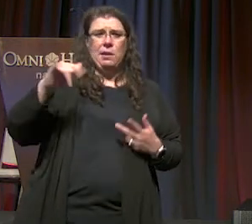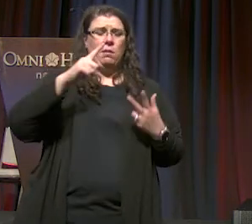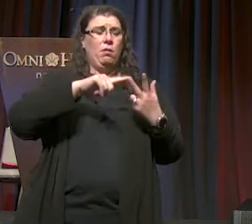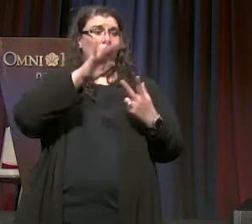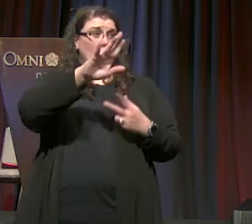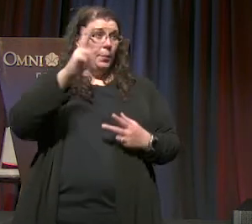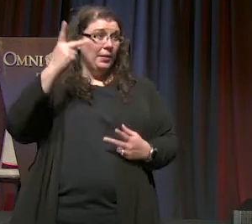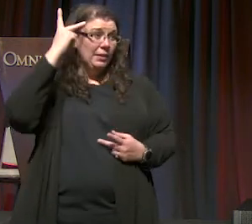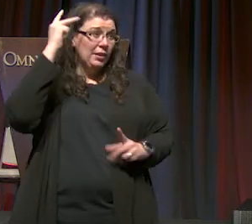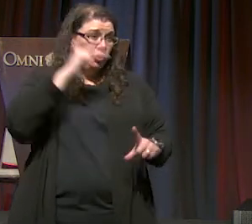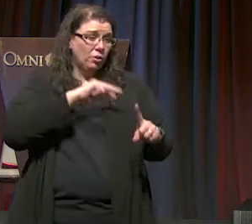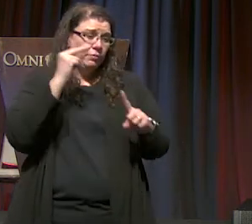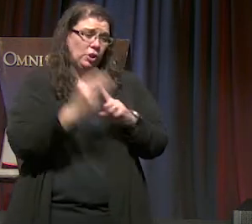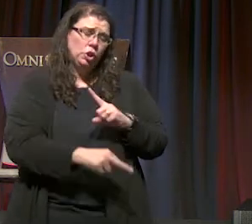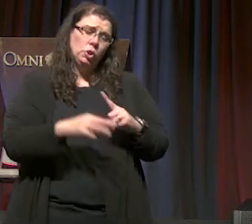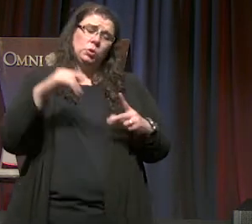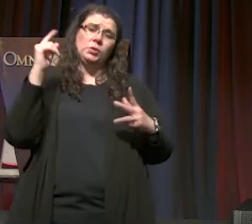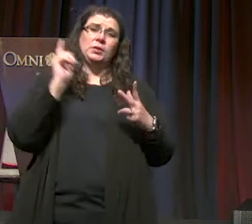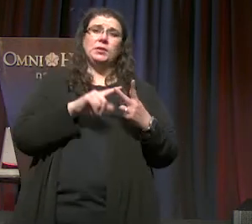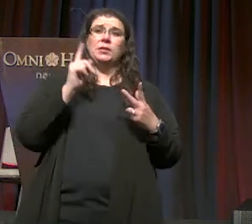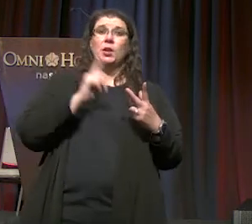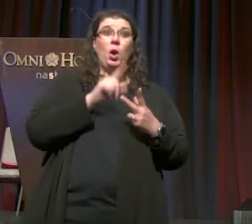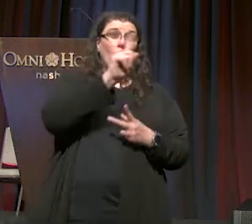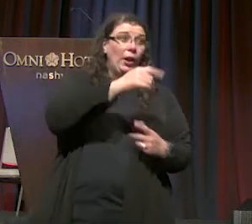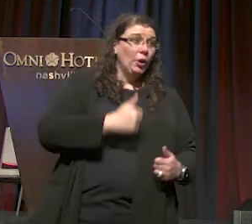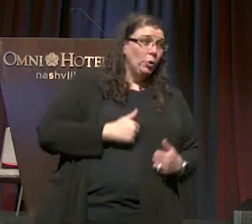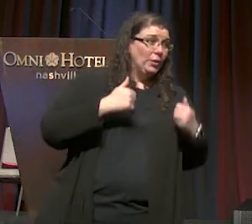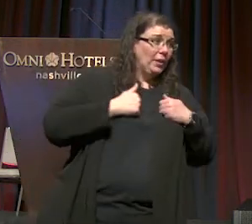views, class, location,